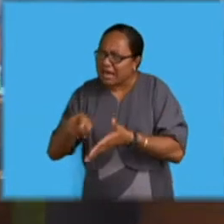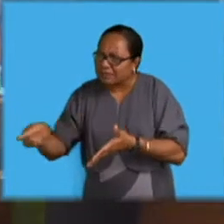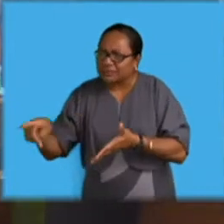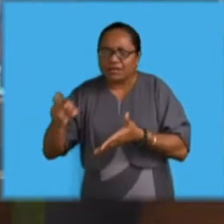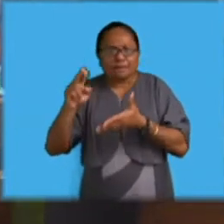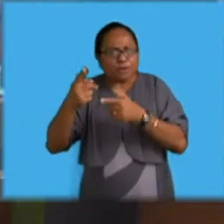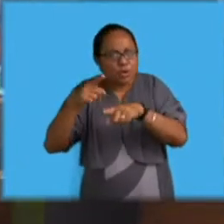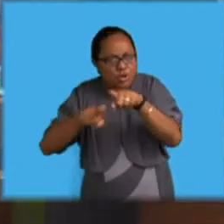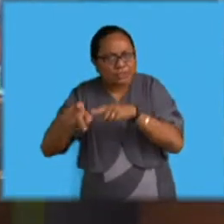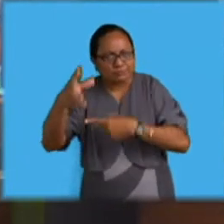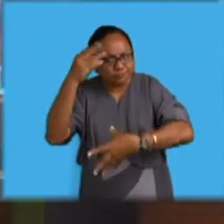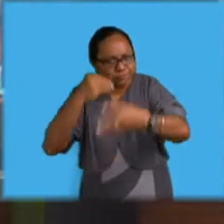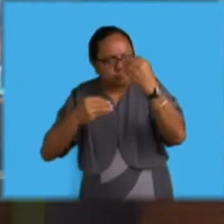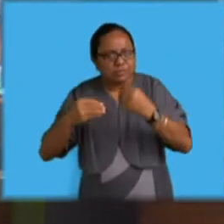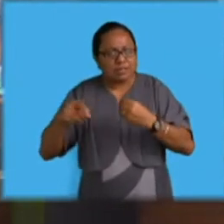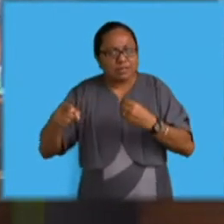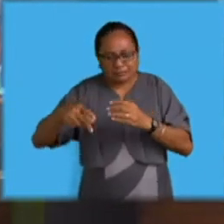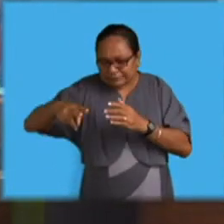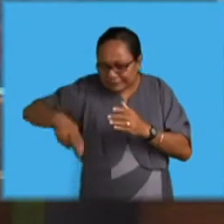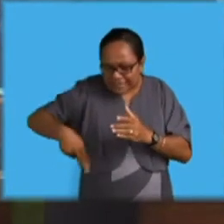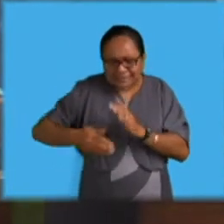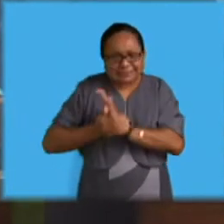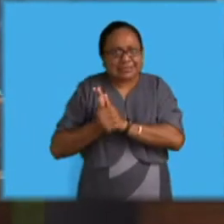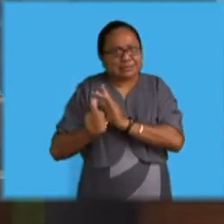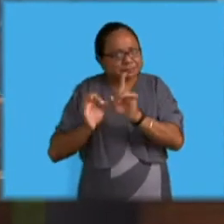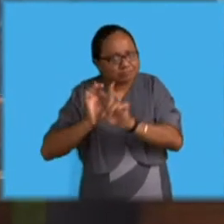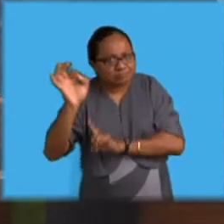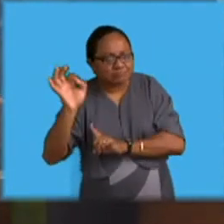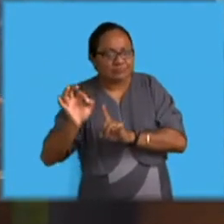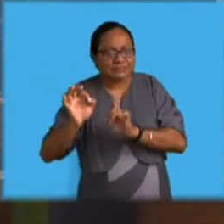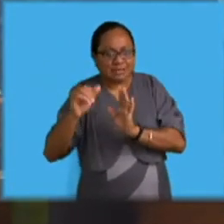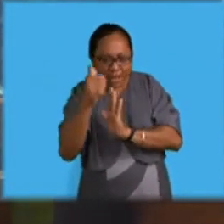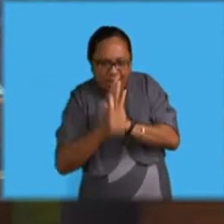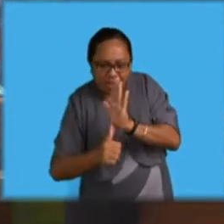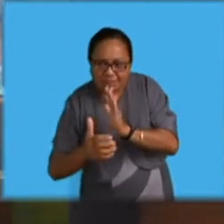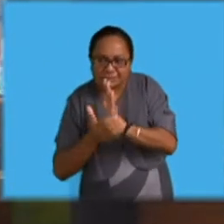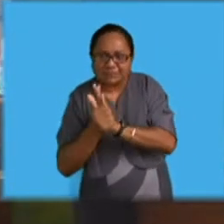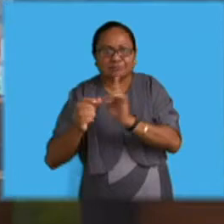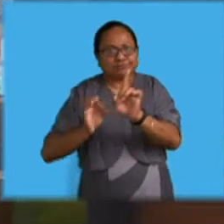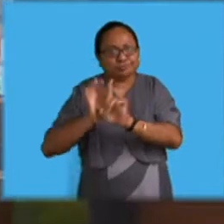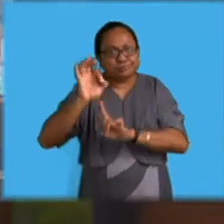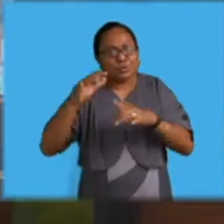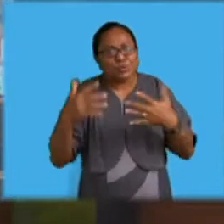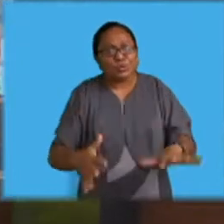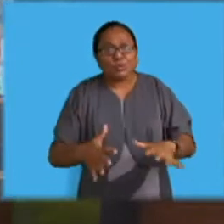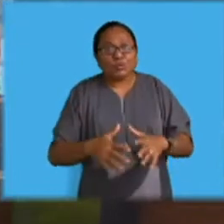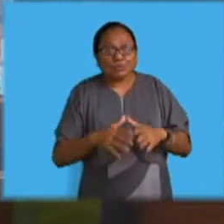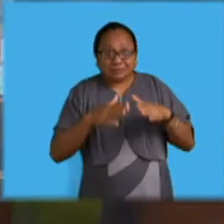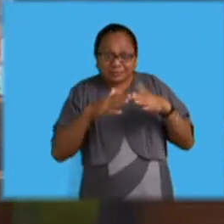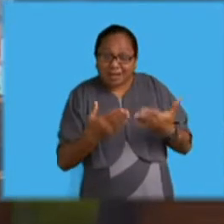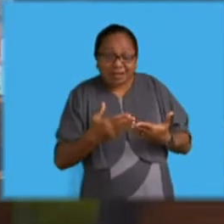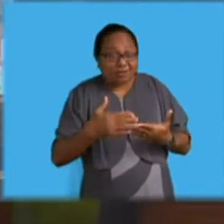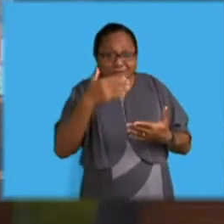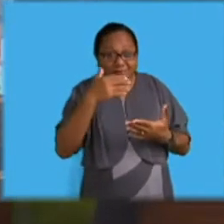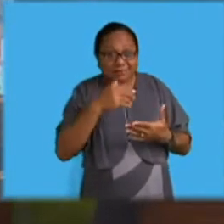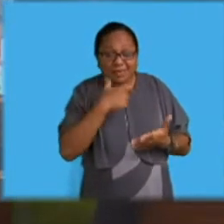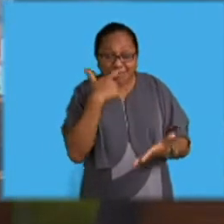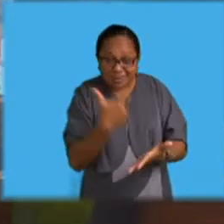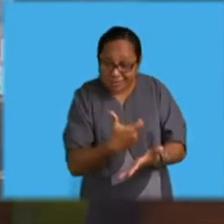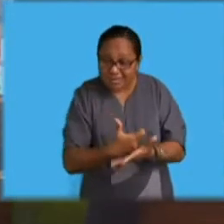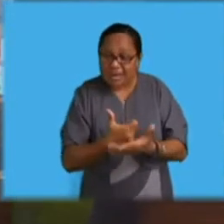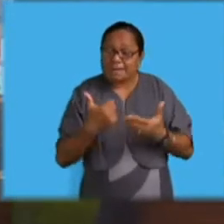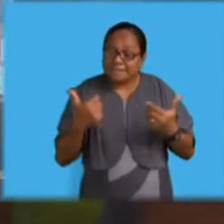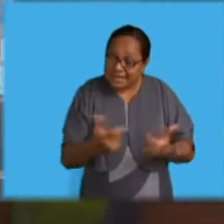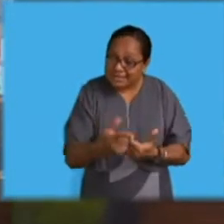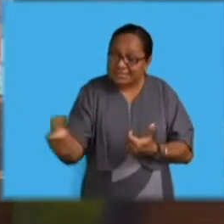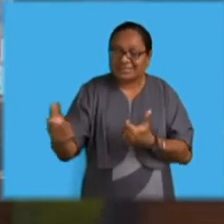perseverance in perfecting dance moves and artwork. Honorable Deputy Speaker, you won't believe the kinds of creative talents our children have, and it requires a